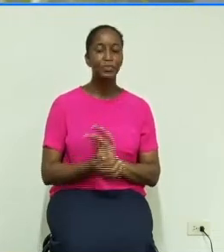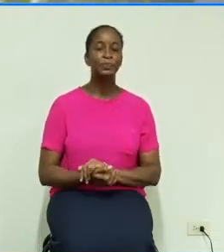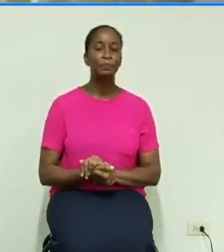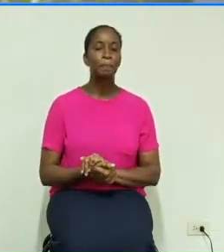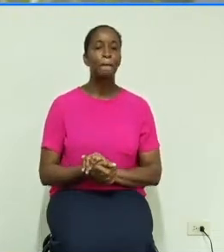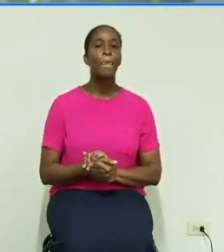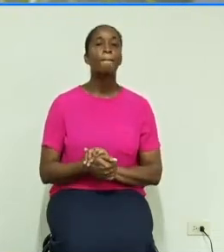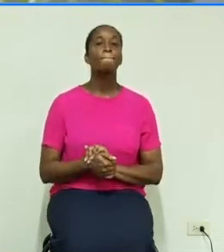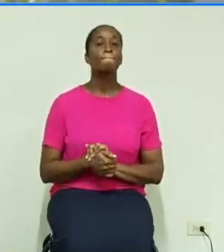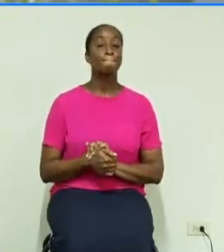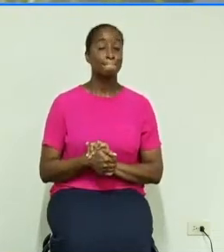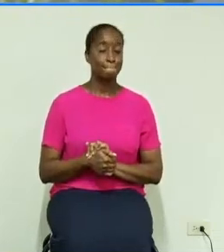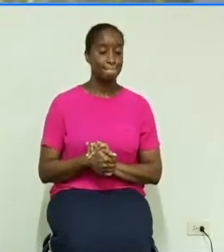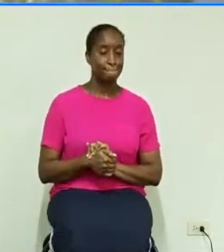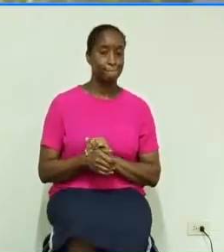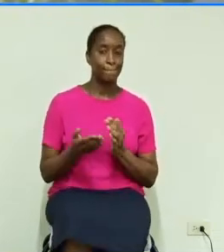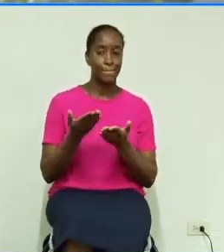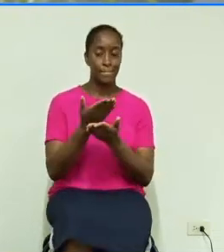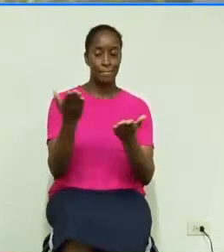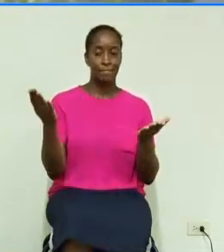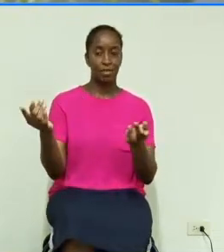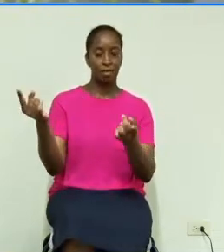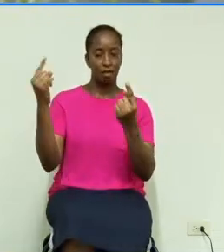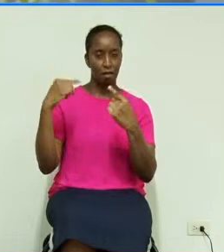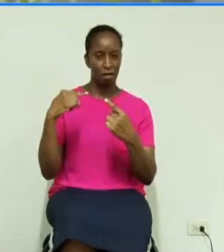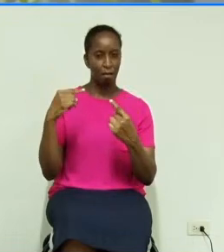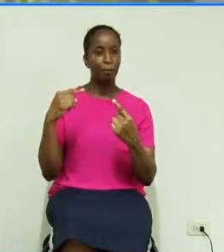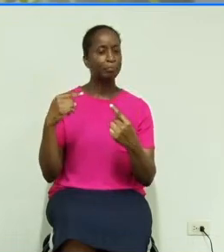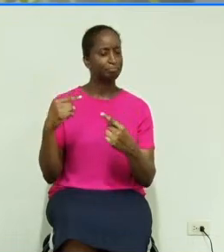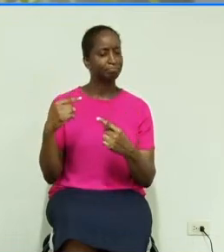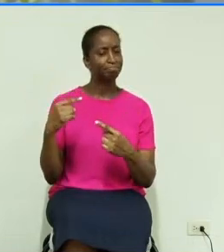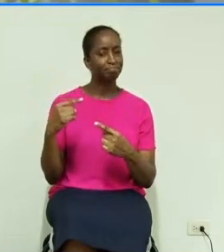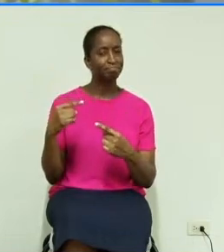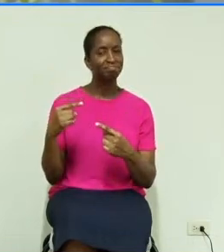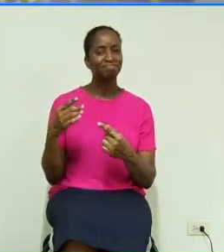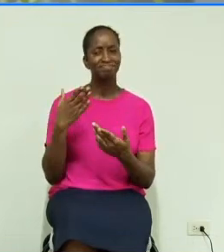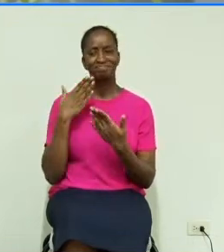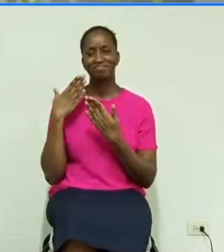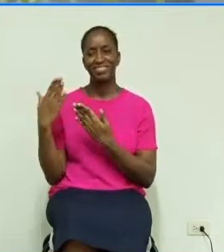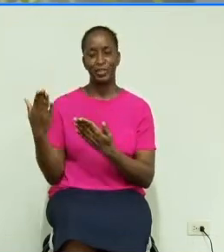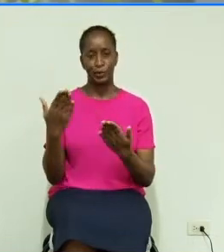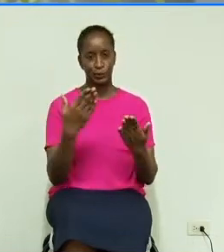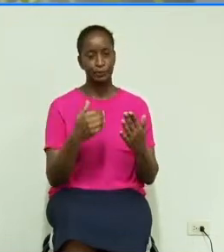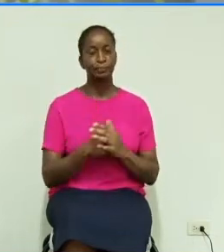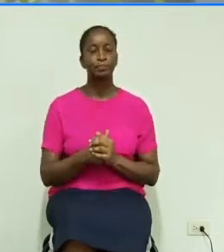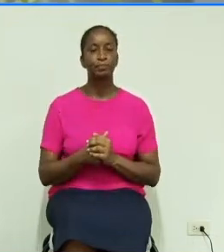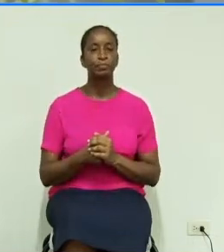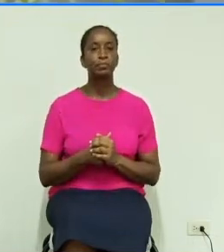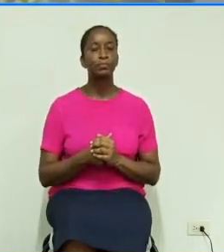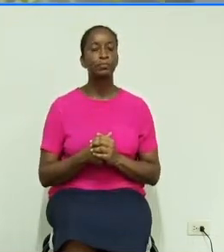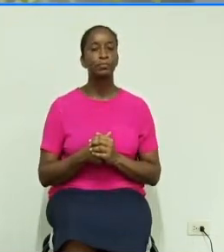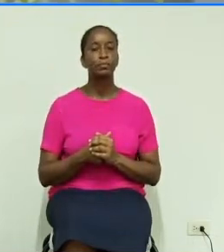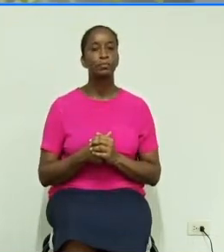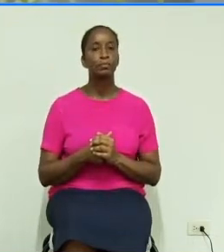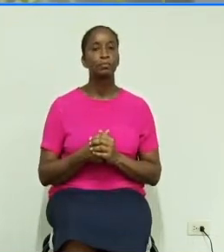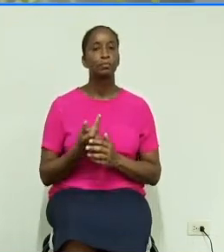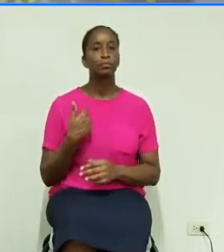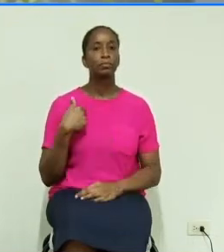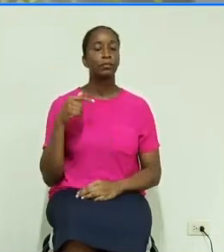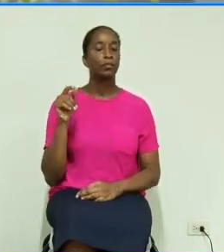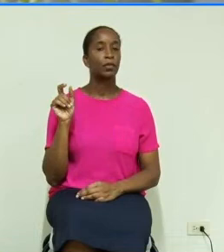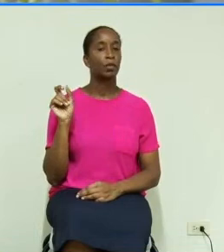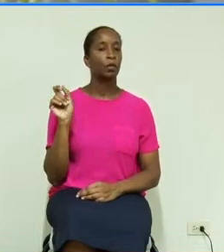appreciative of her being here. My question to the panel is this. Well, first of all, we have one presentation, one submission